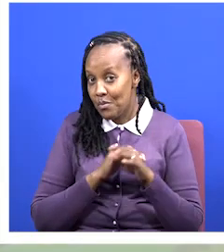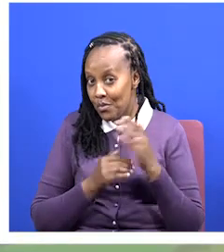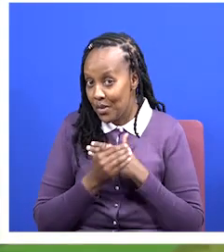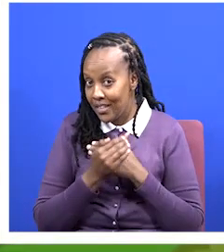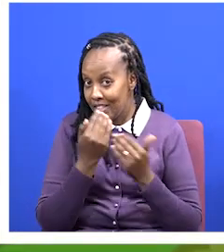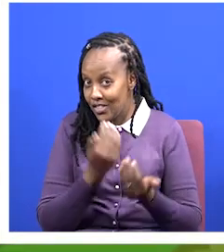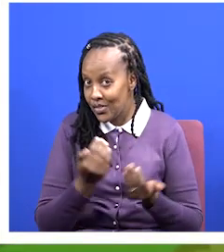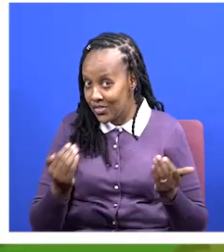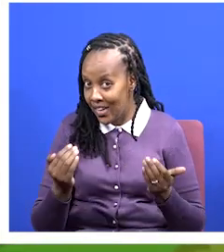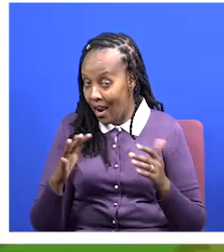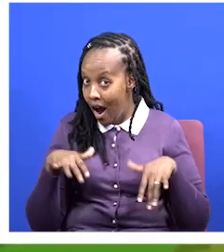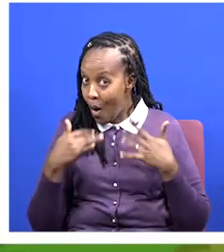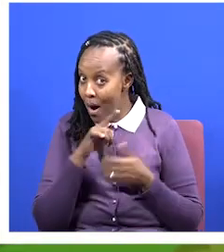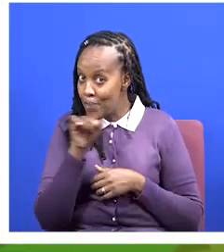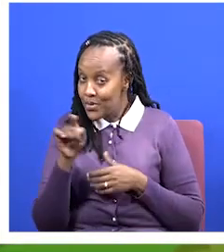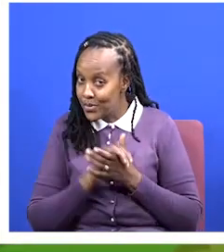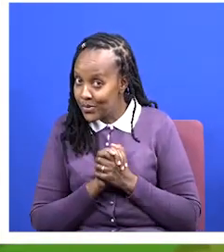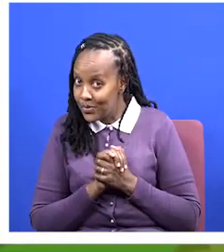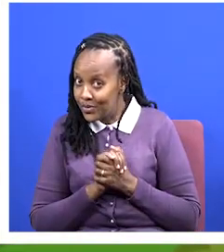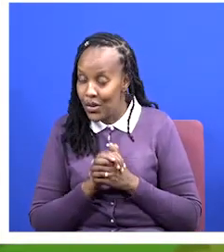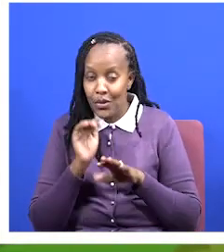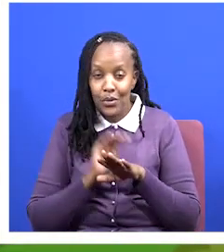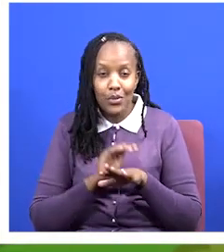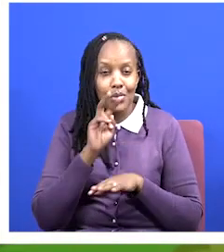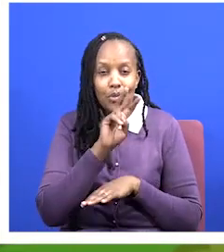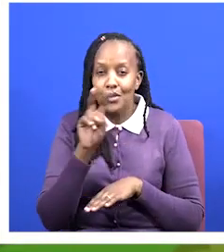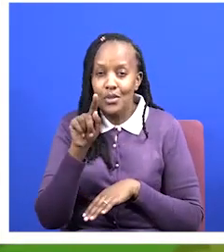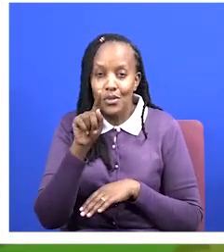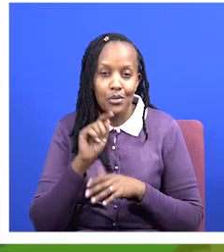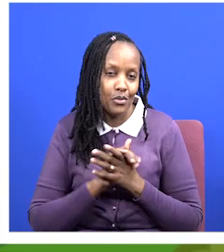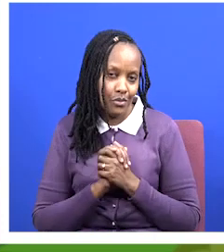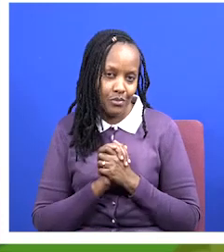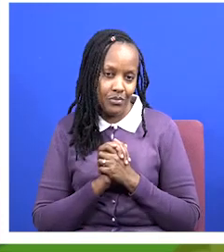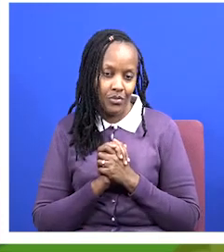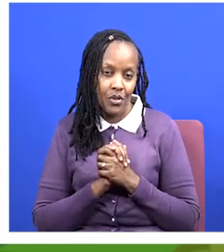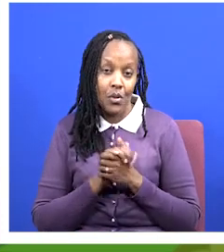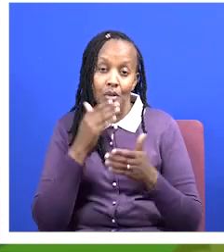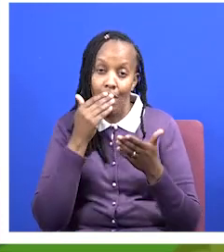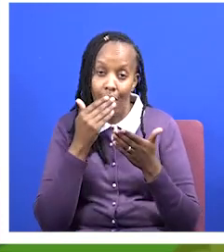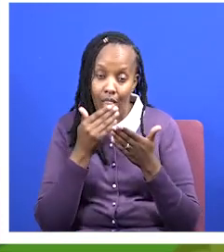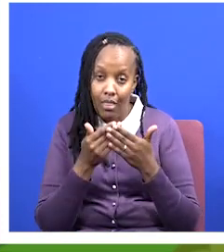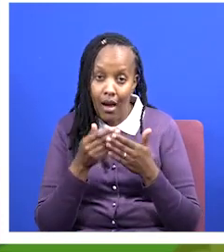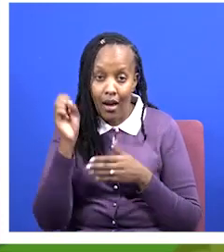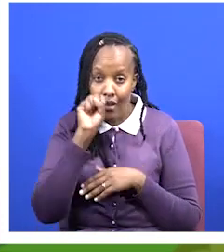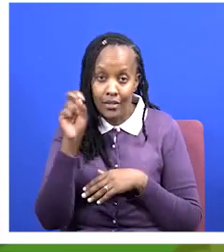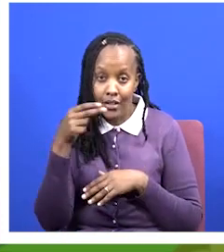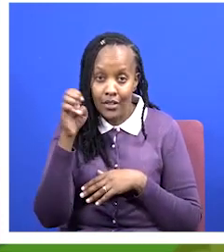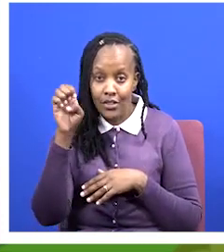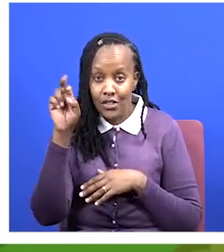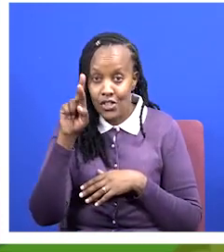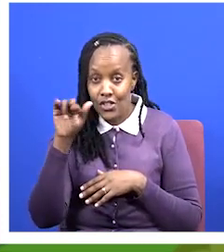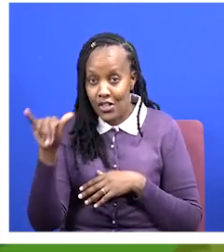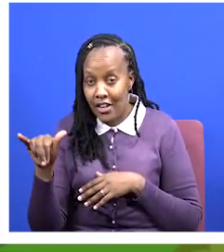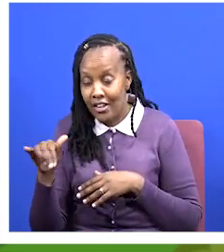Good morning, children. How are you today? It's very good to see you. We want to thank Shirley